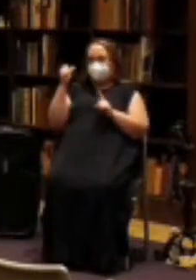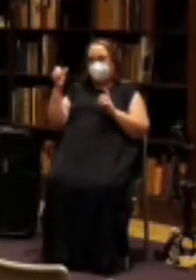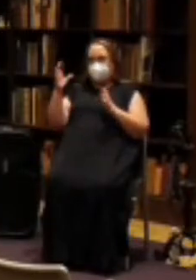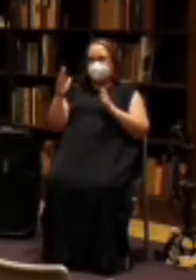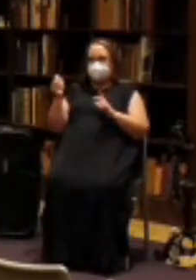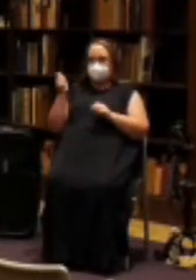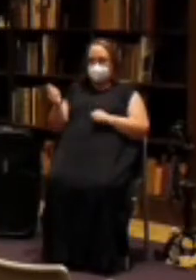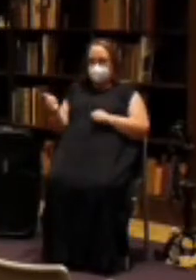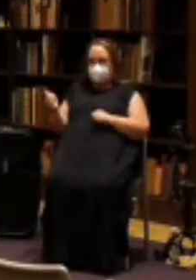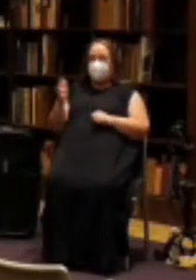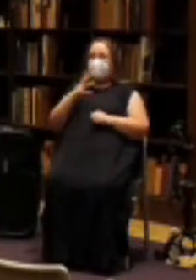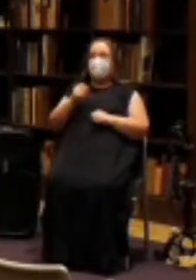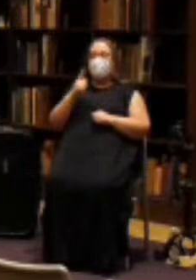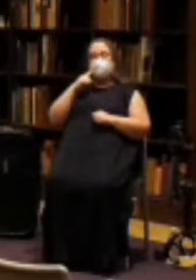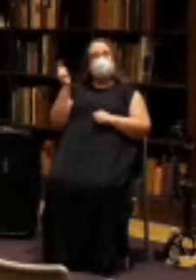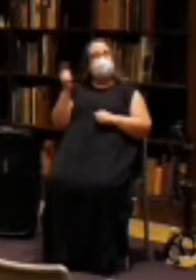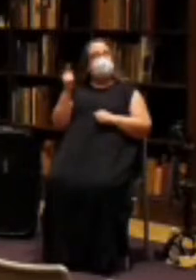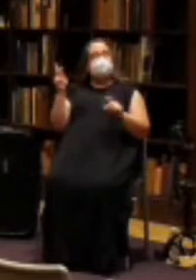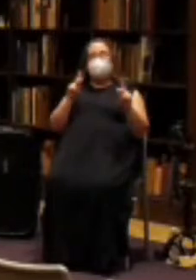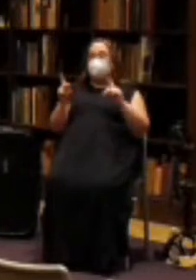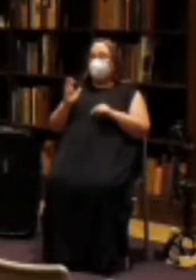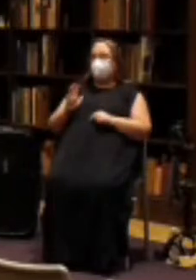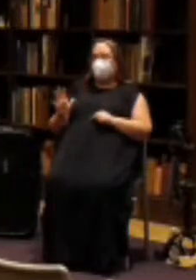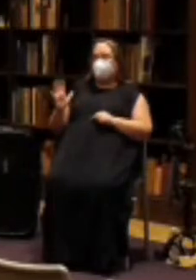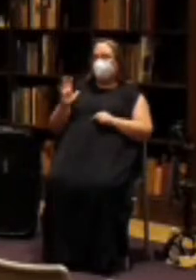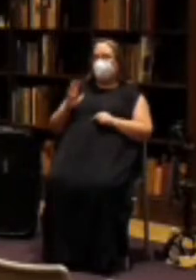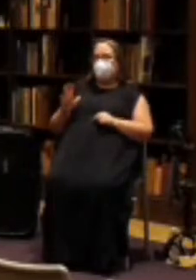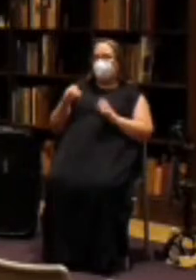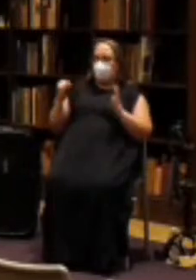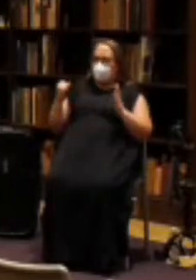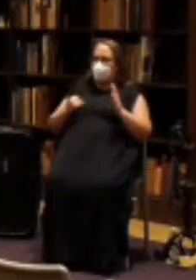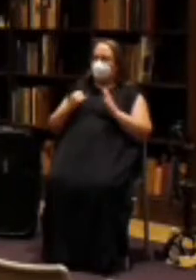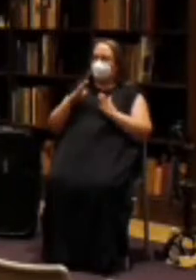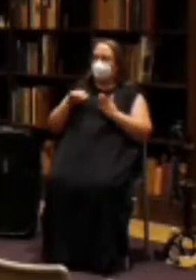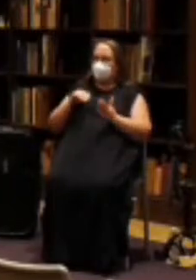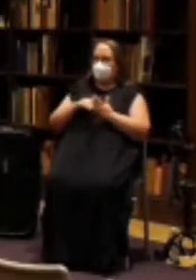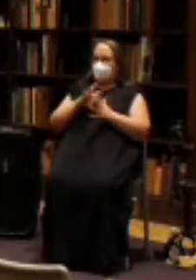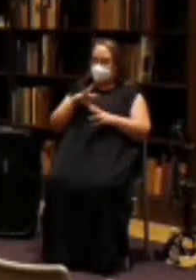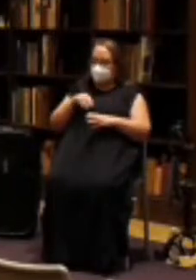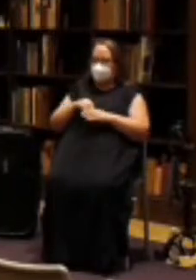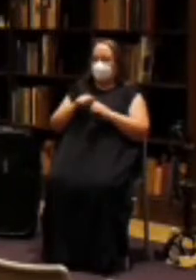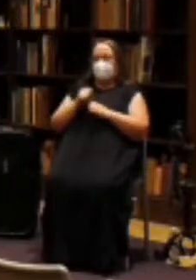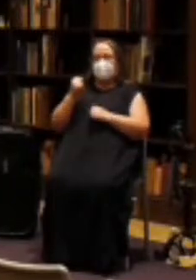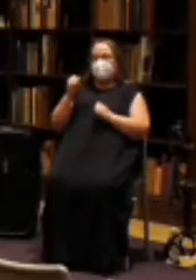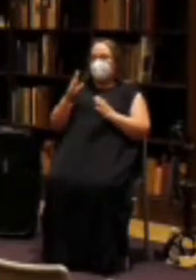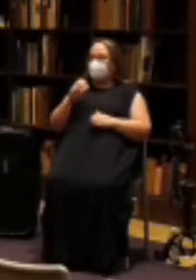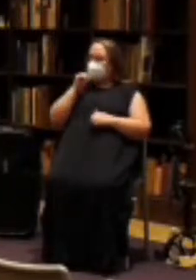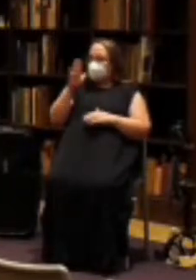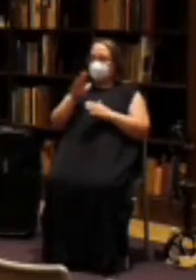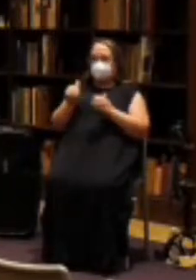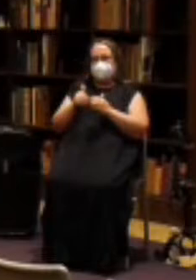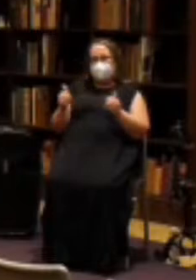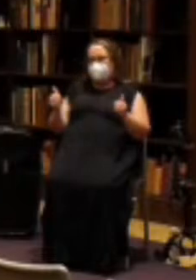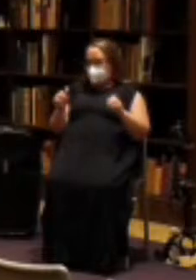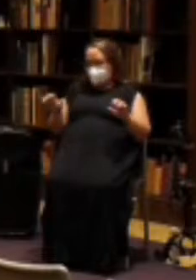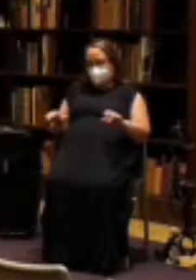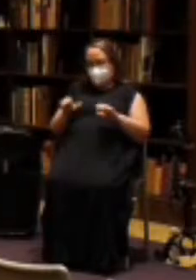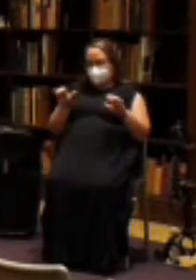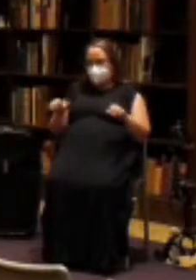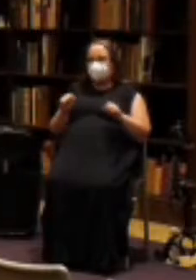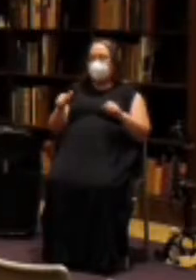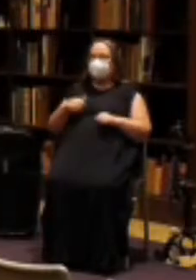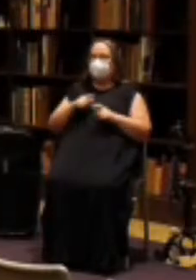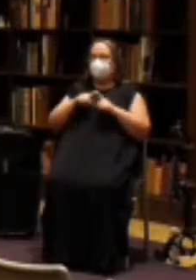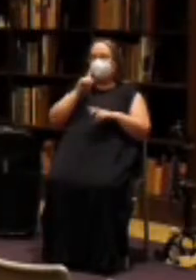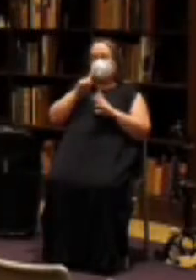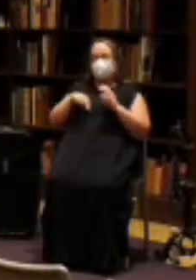activists themselves. And for these folks back then, arts were central to activism. They were not a separate sphere of activity. And so we need